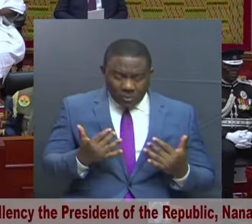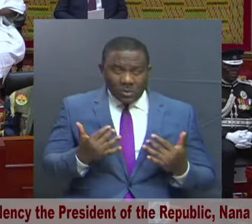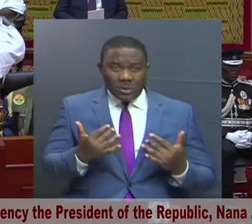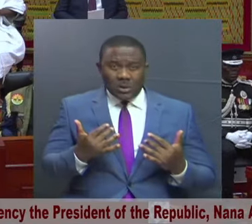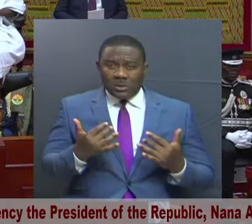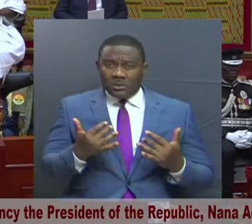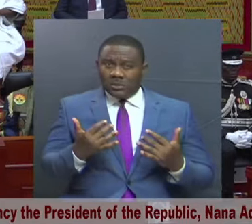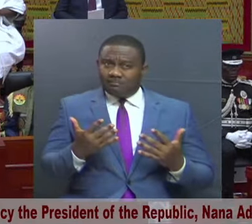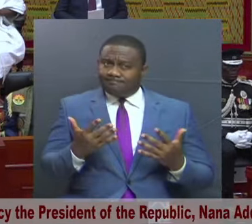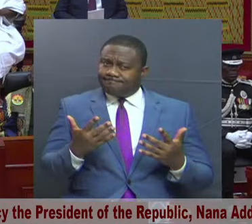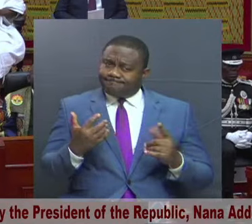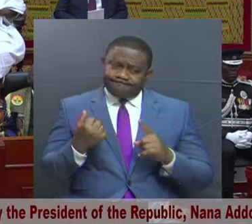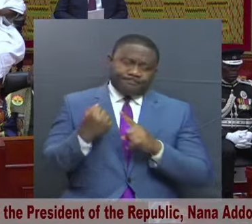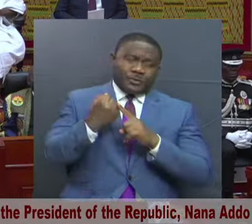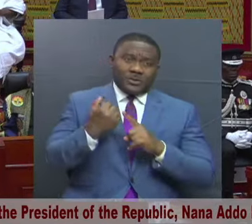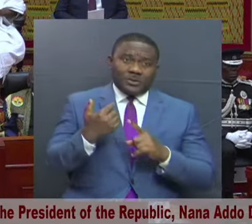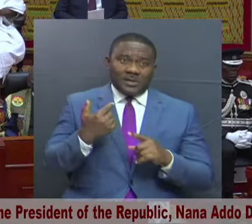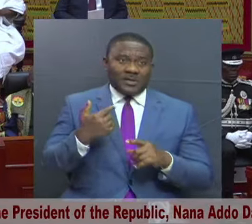call